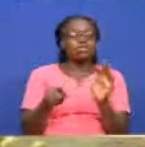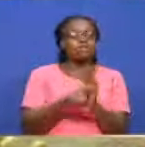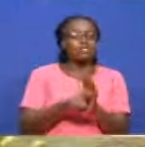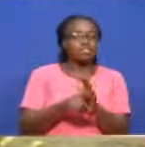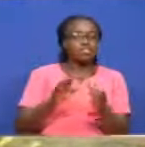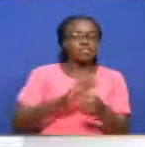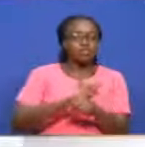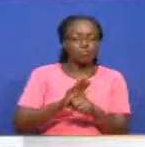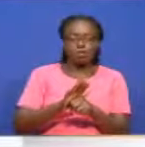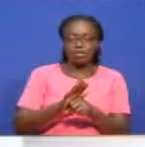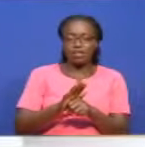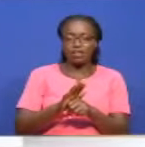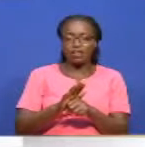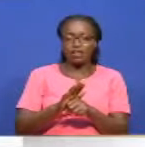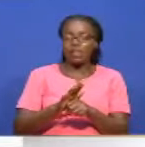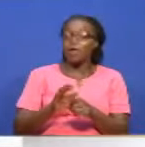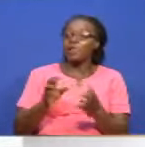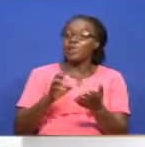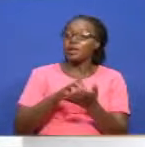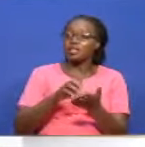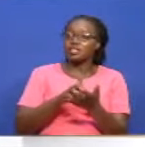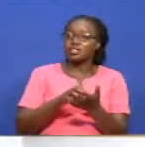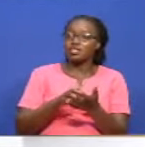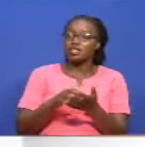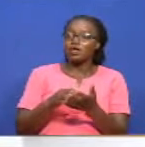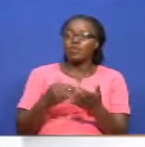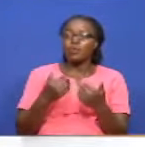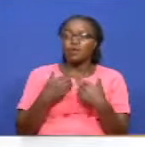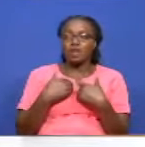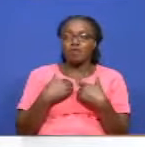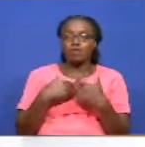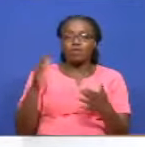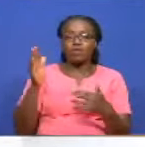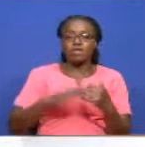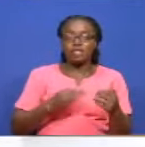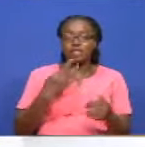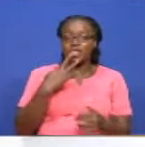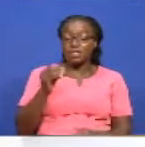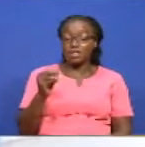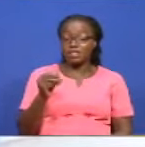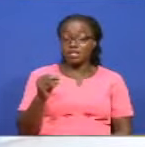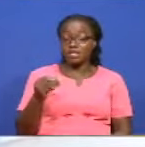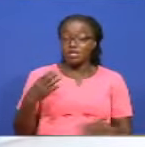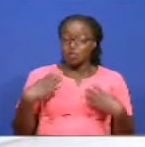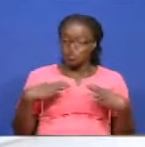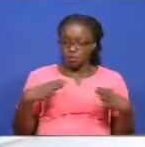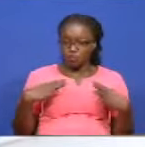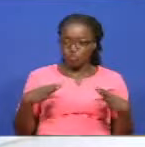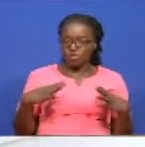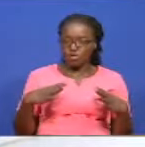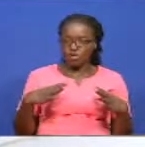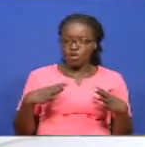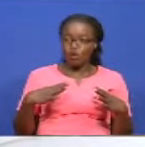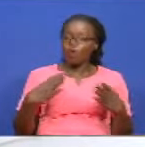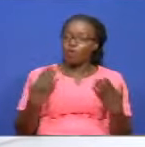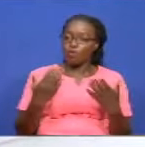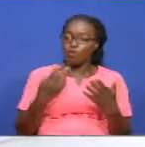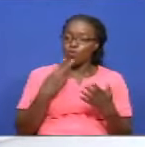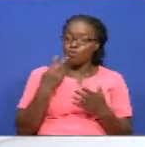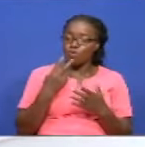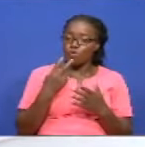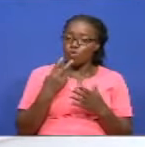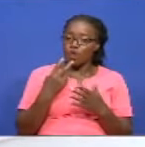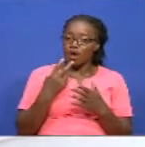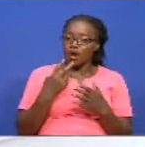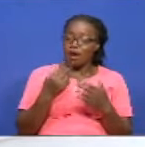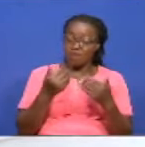COVID-19 cases. So far, we've managed to see more than 300 patients have gone through our hospital. As